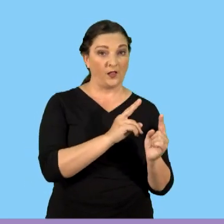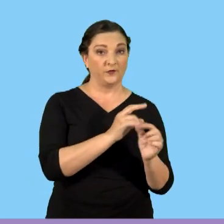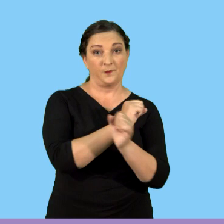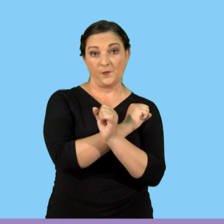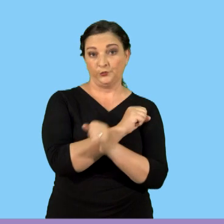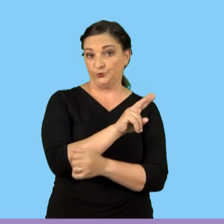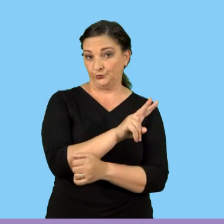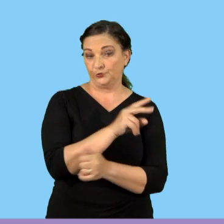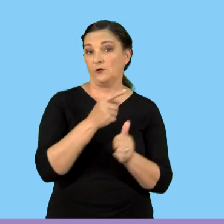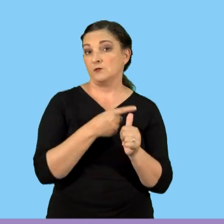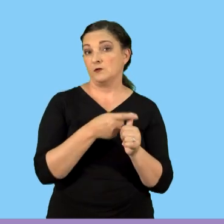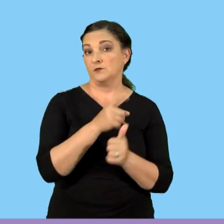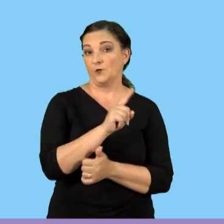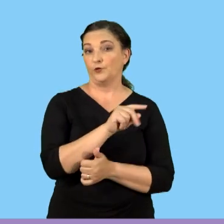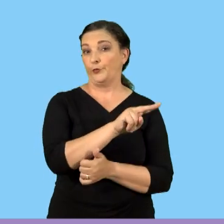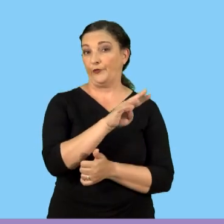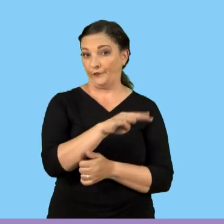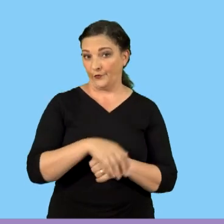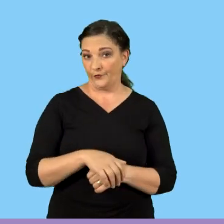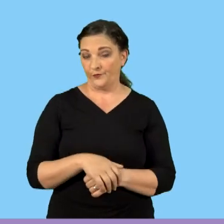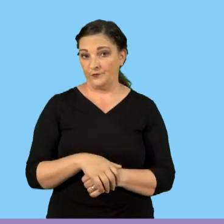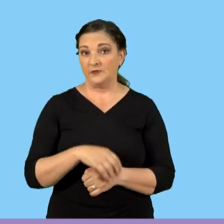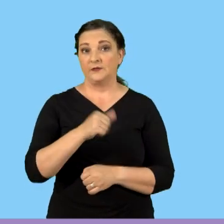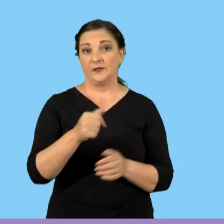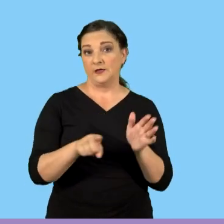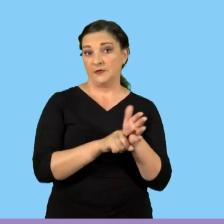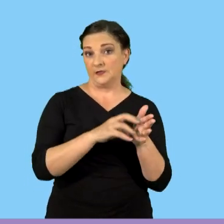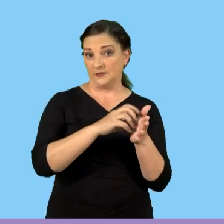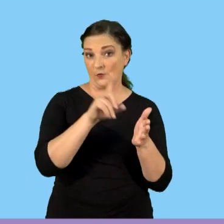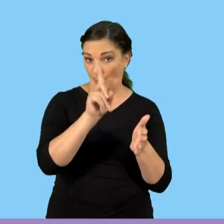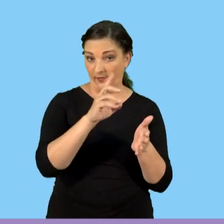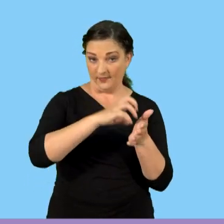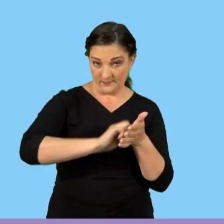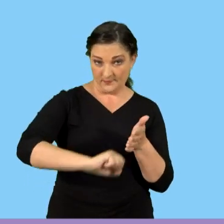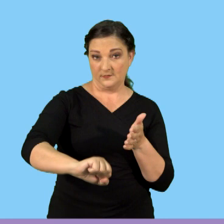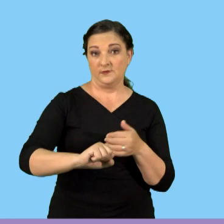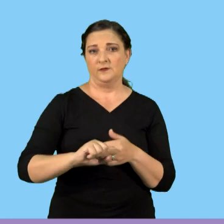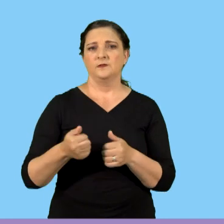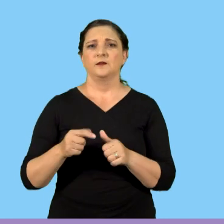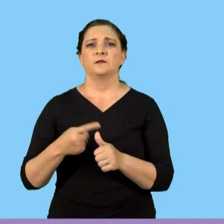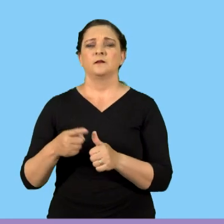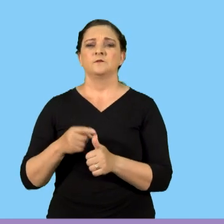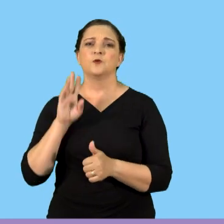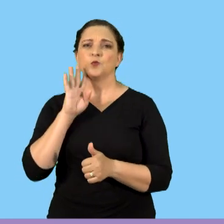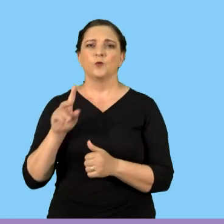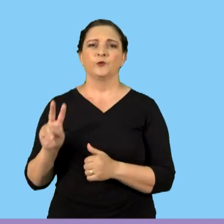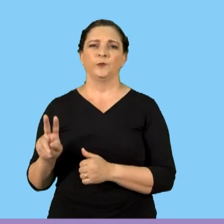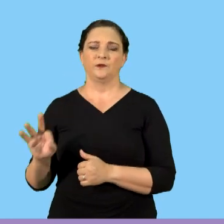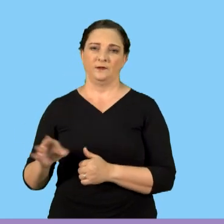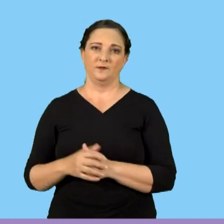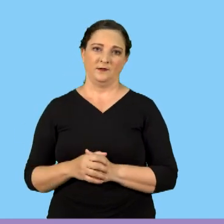say 12 multiplied by 2, that gives us 24, and when we subtract 1, that is going to give us